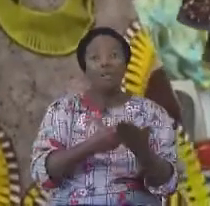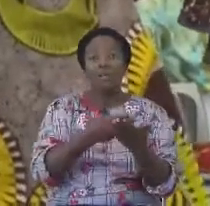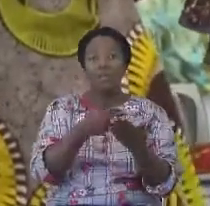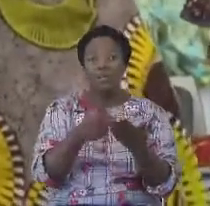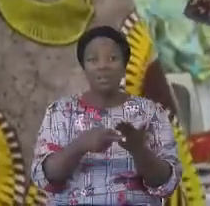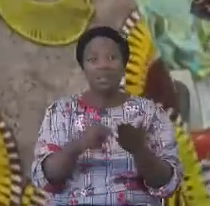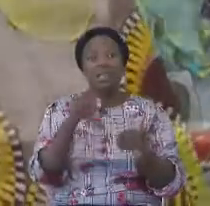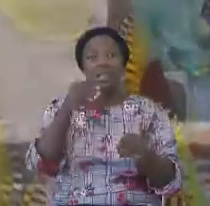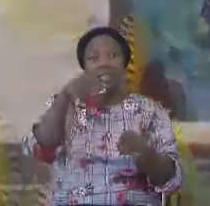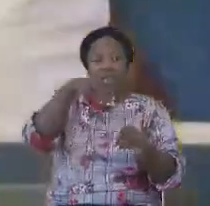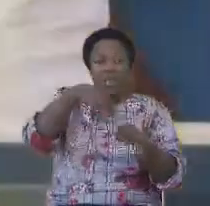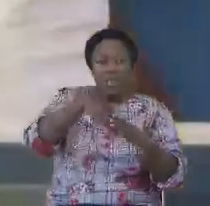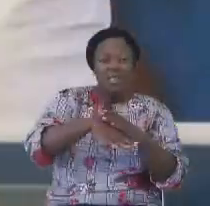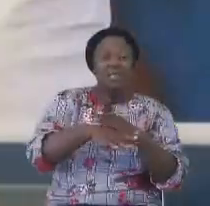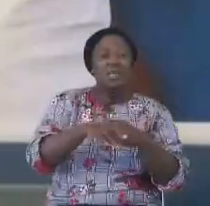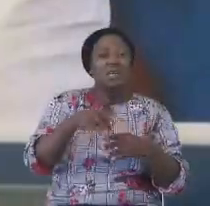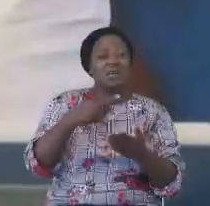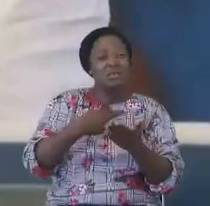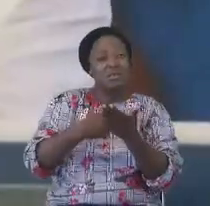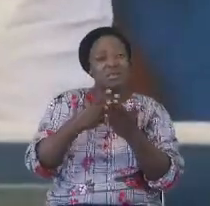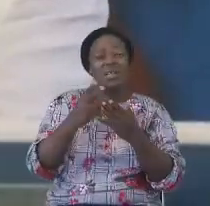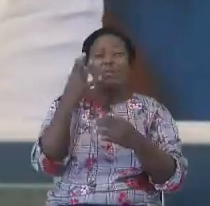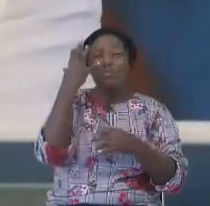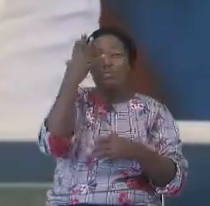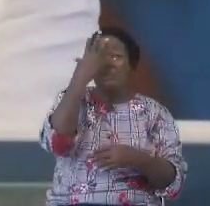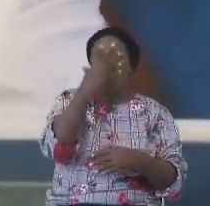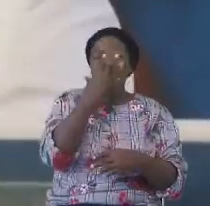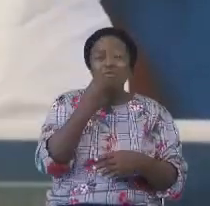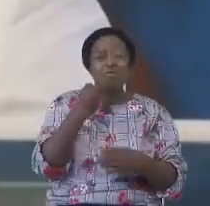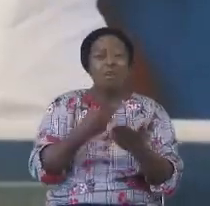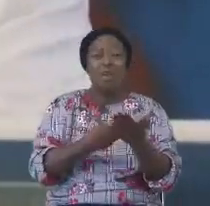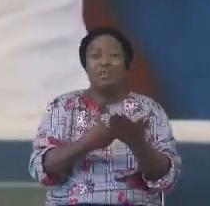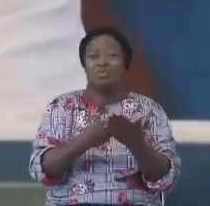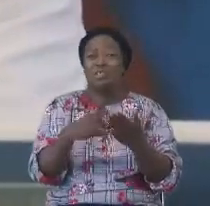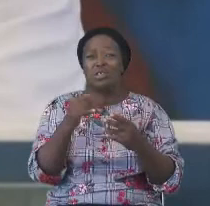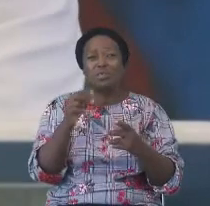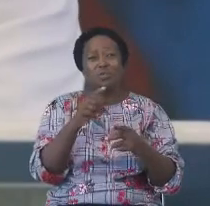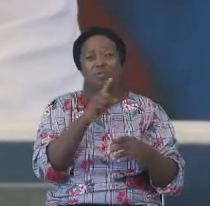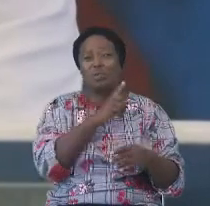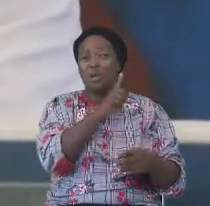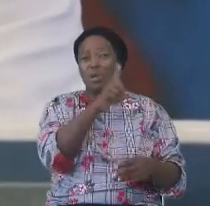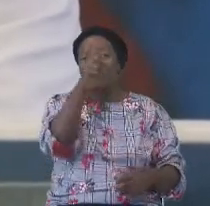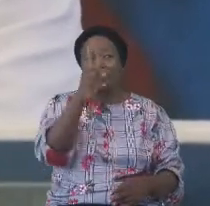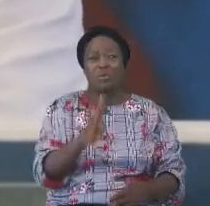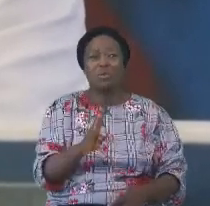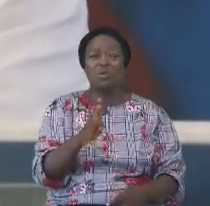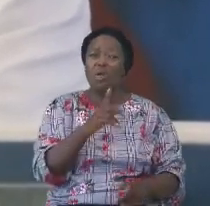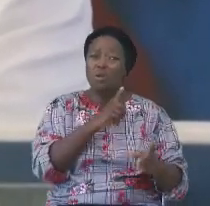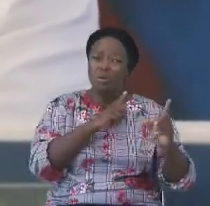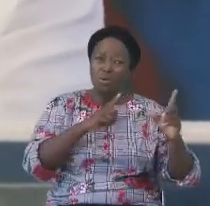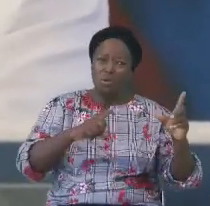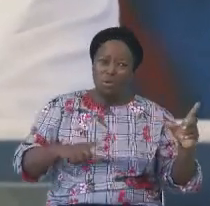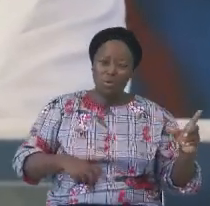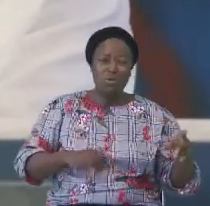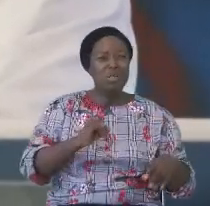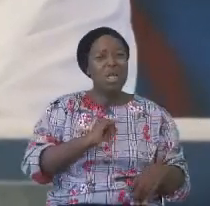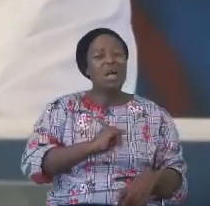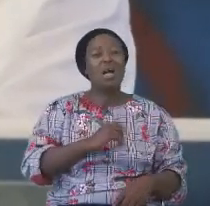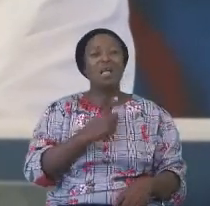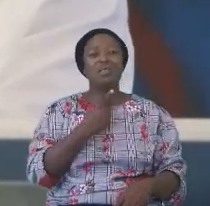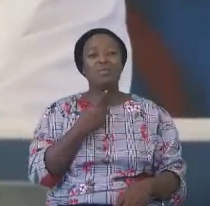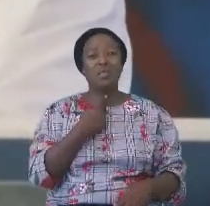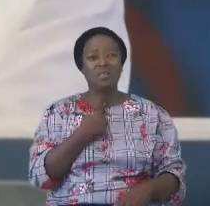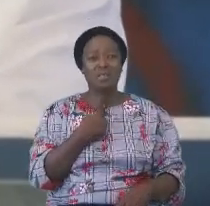I thirst for righteousness, inner righteousness, beautiful righteousness